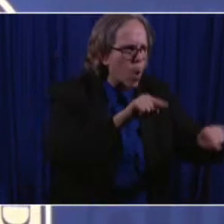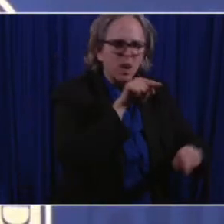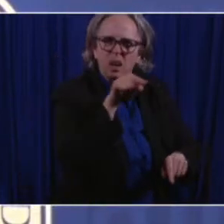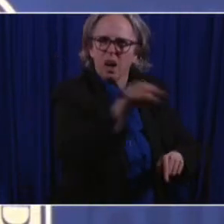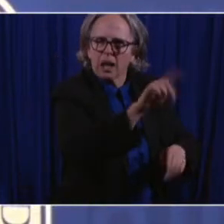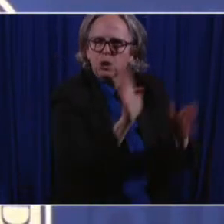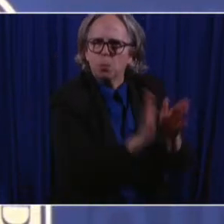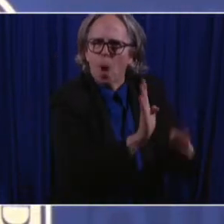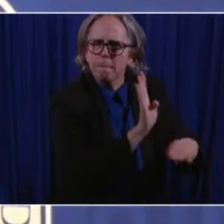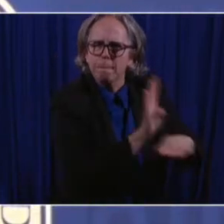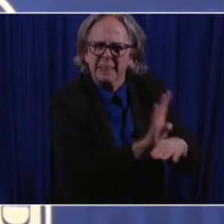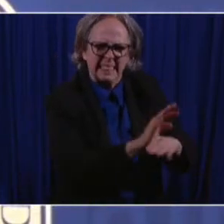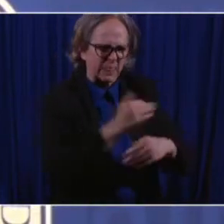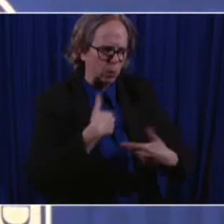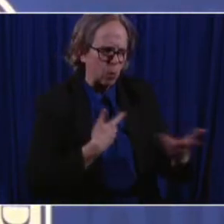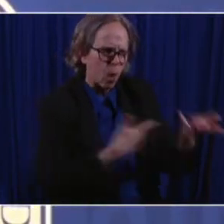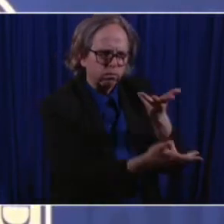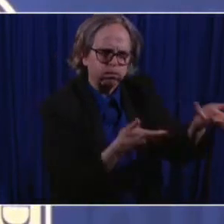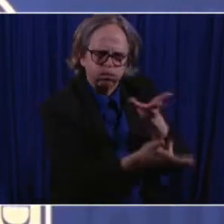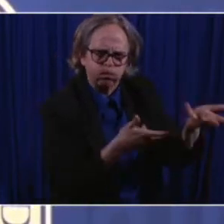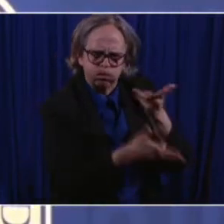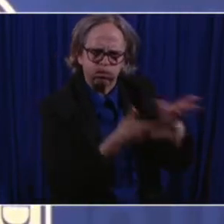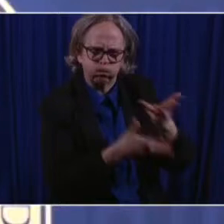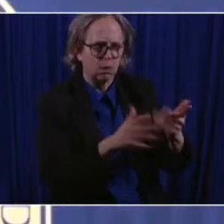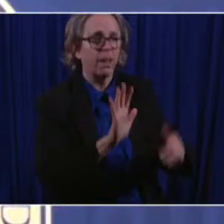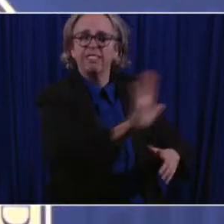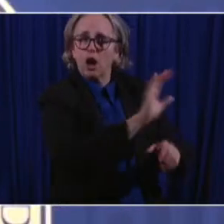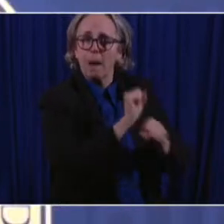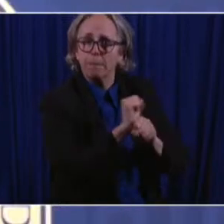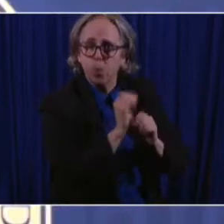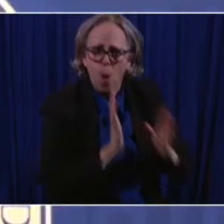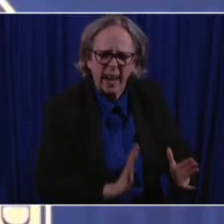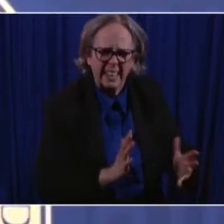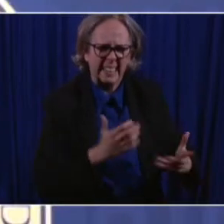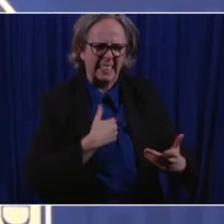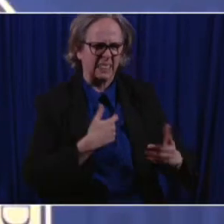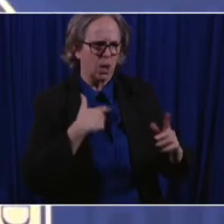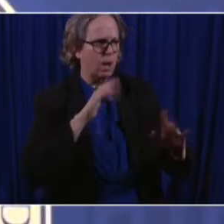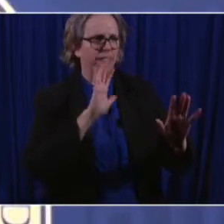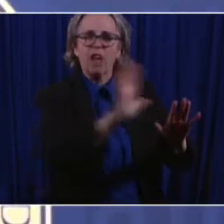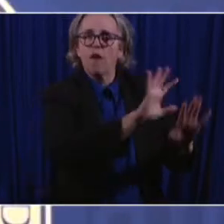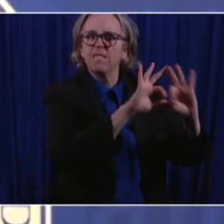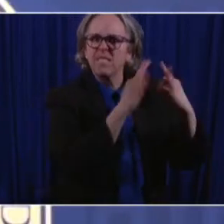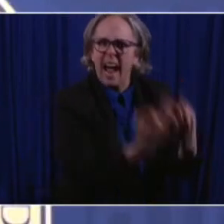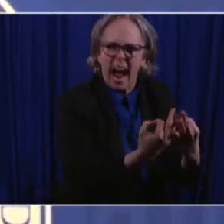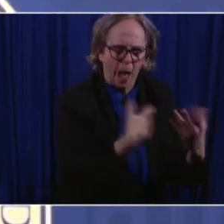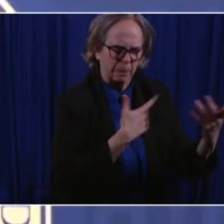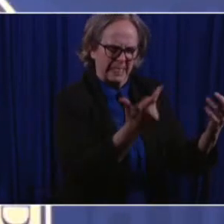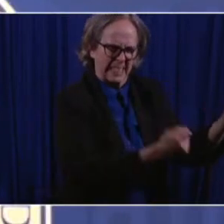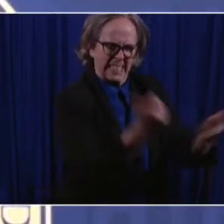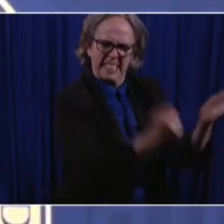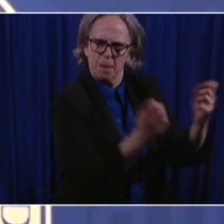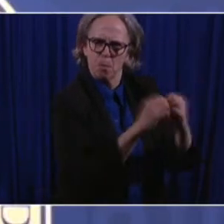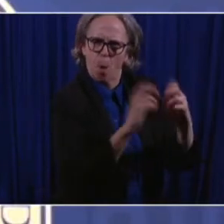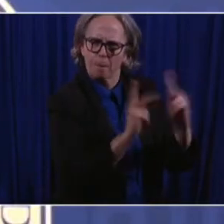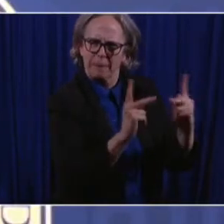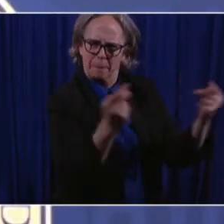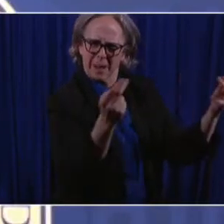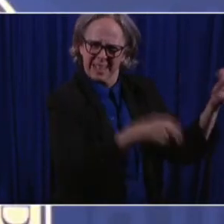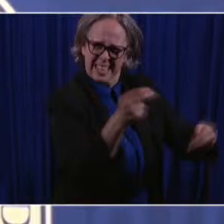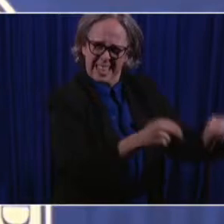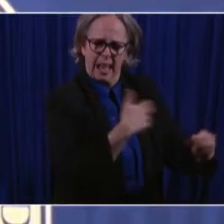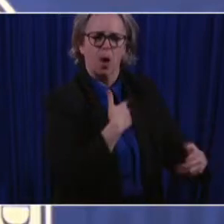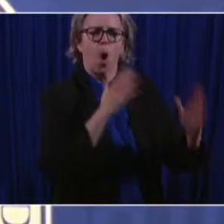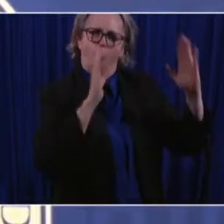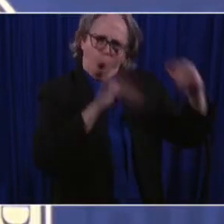and not only reach those employees, but we will reach their family members, and hopefully those closed pods then would turn into an open pod once we get those employees